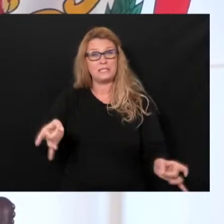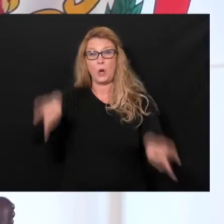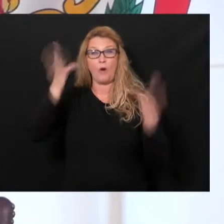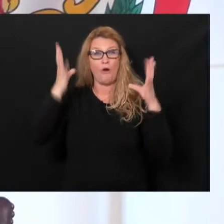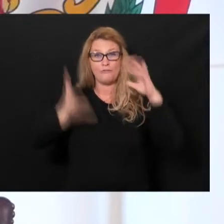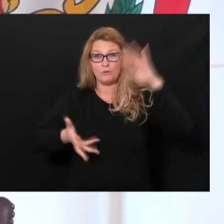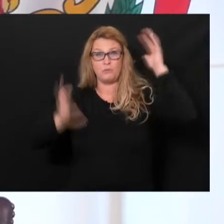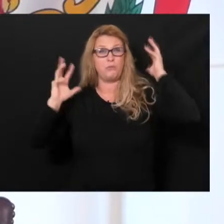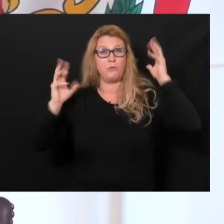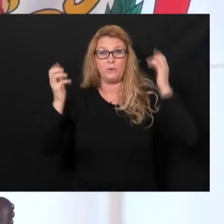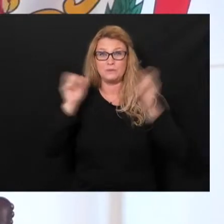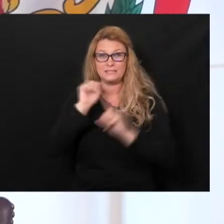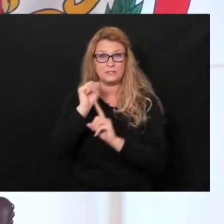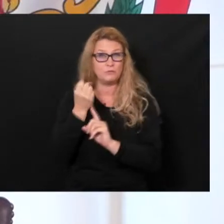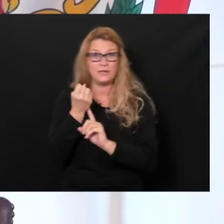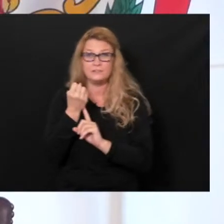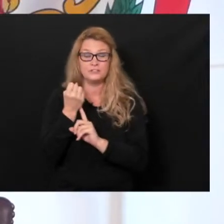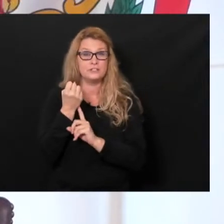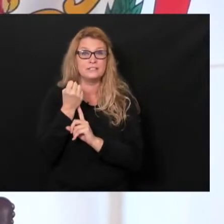none other, and